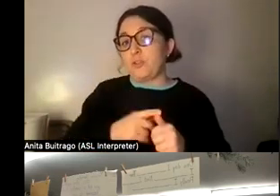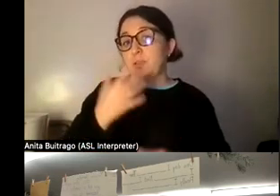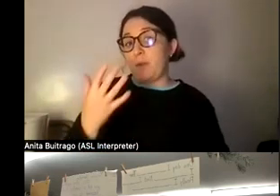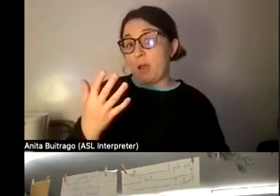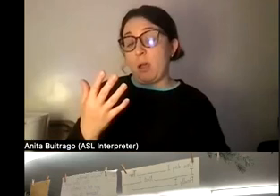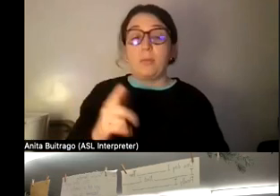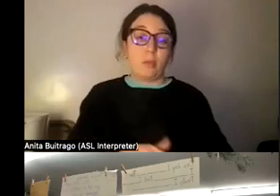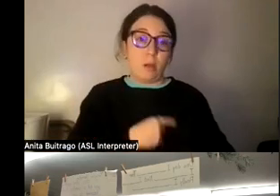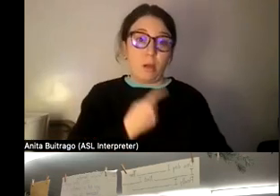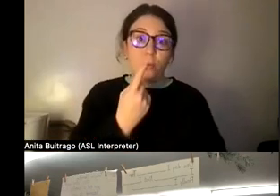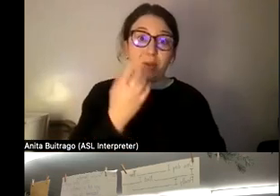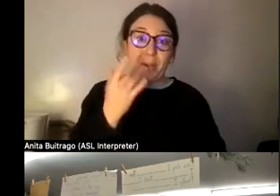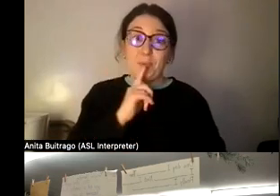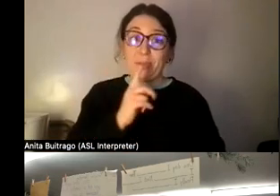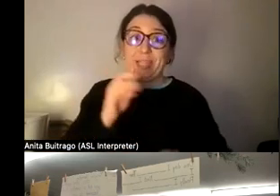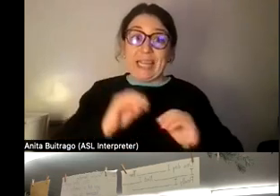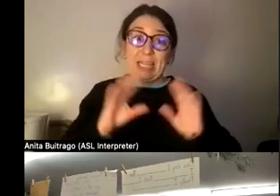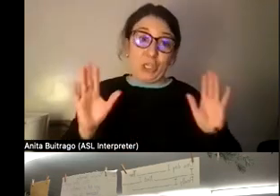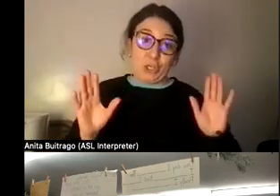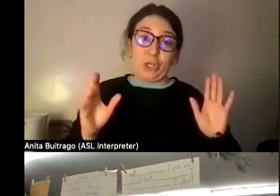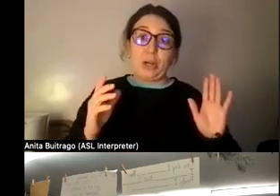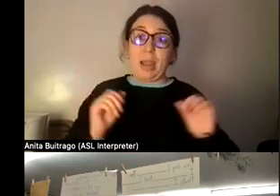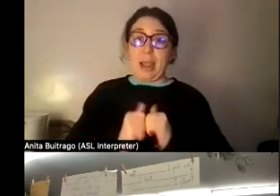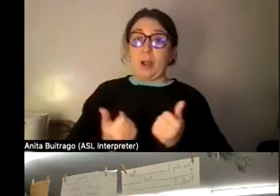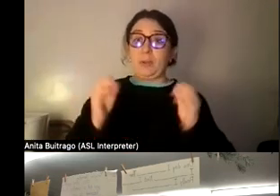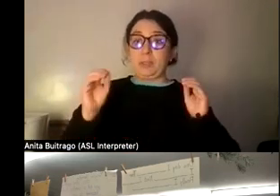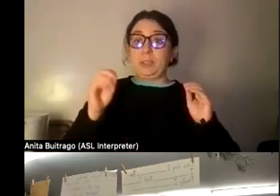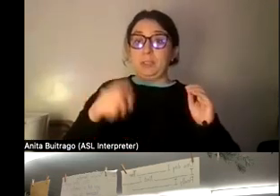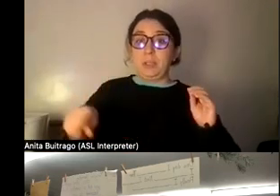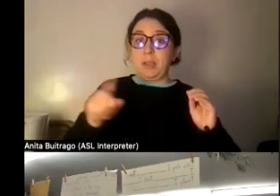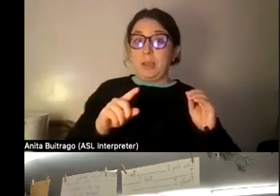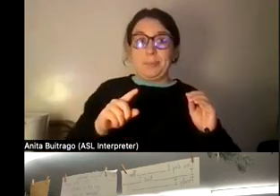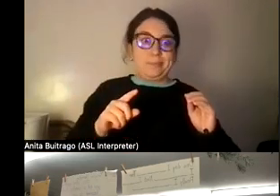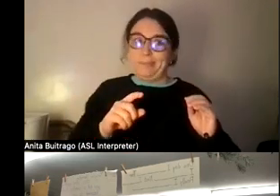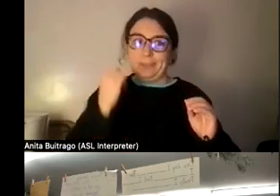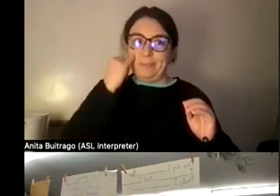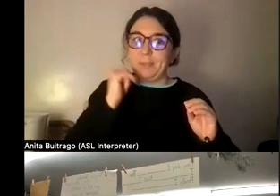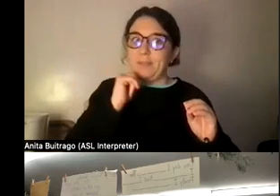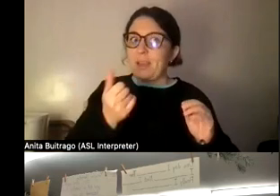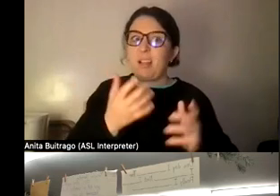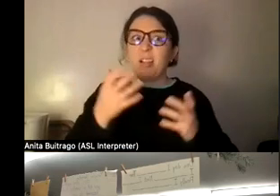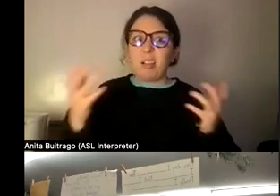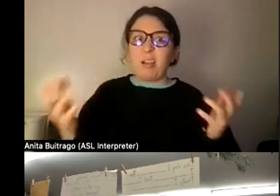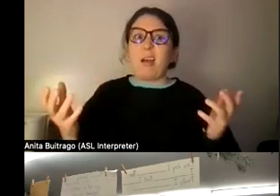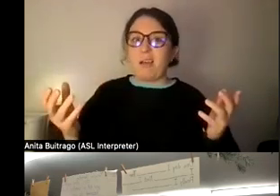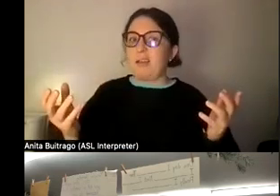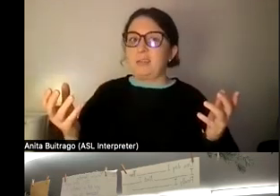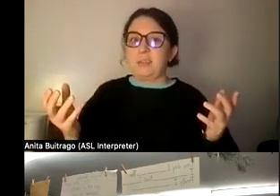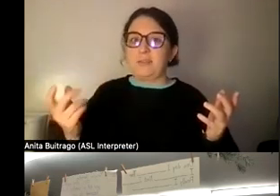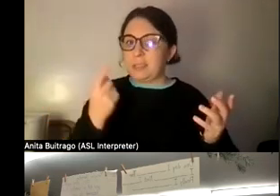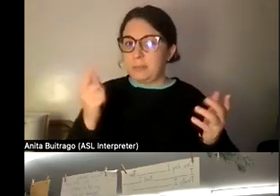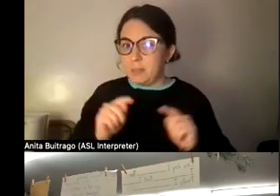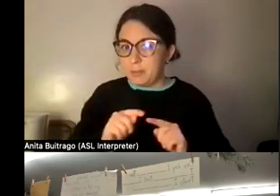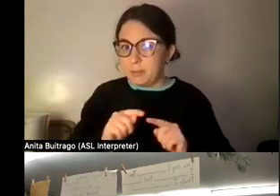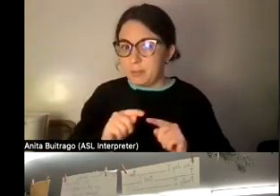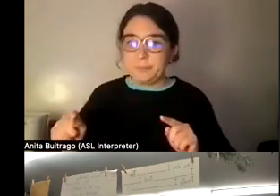they're very clear the way we teach them. Because otherwise it's just a lot of confusion. And depending on how strong it is,